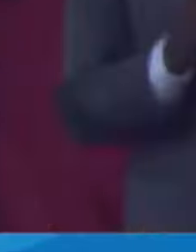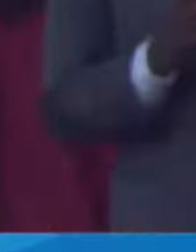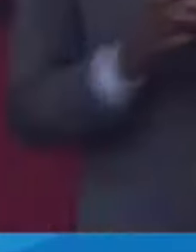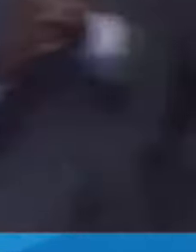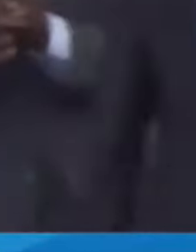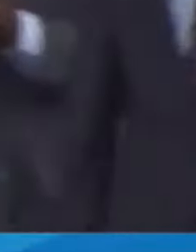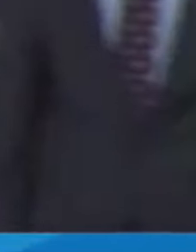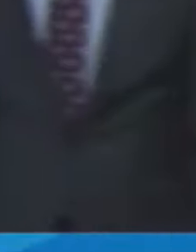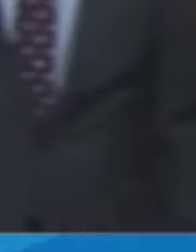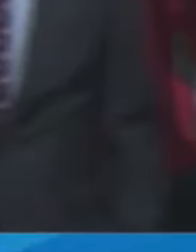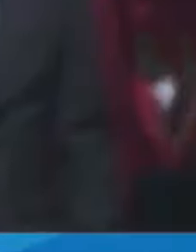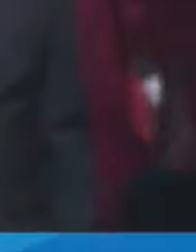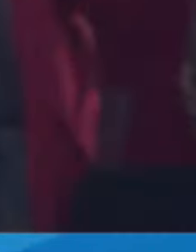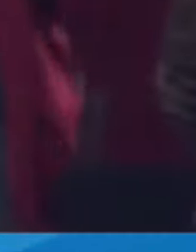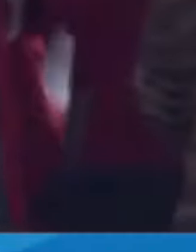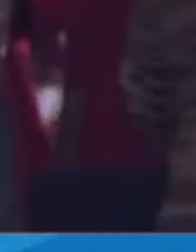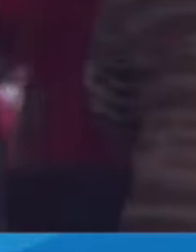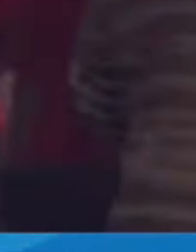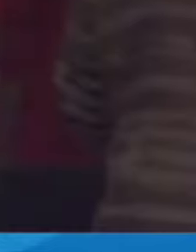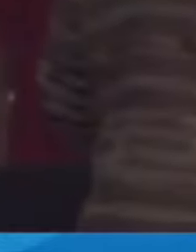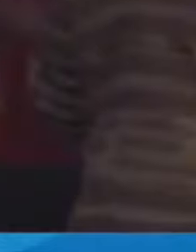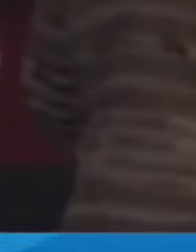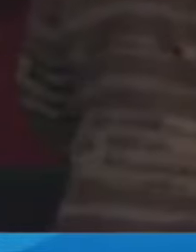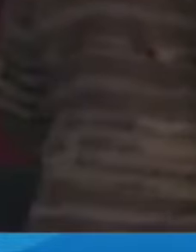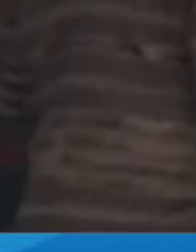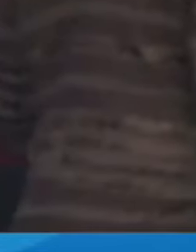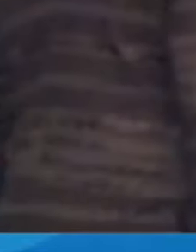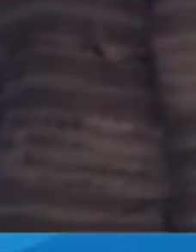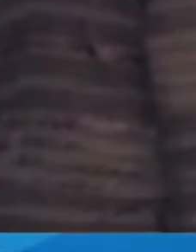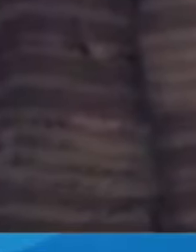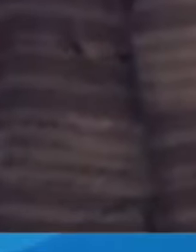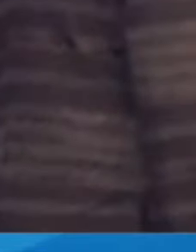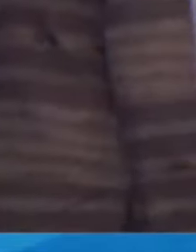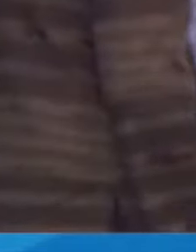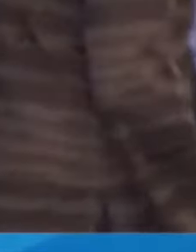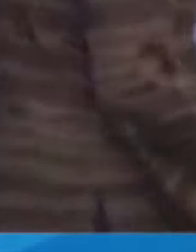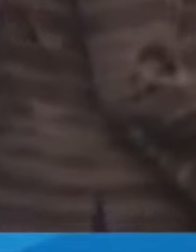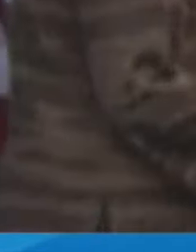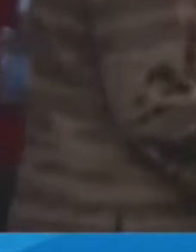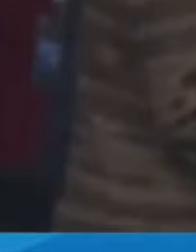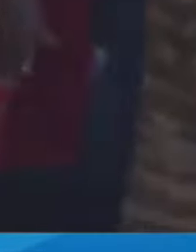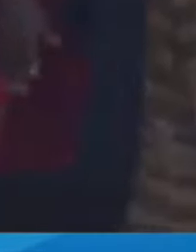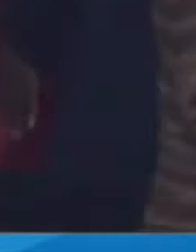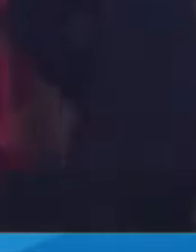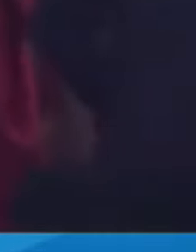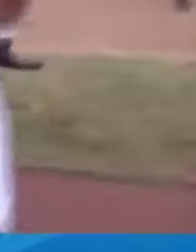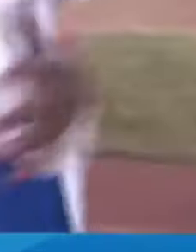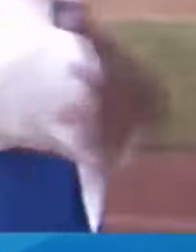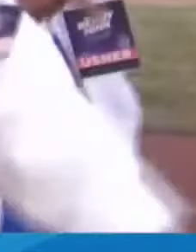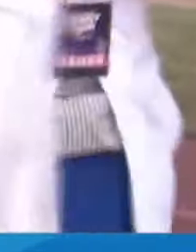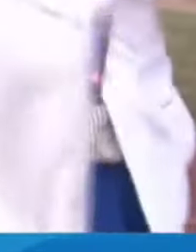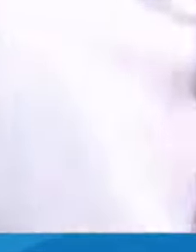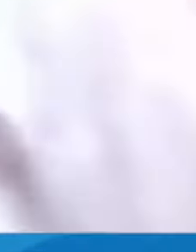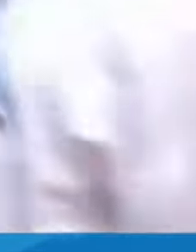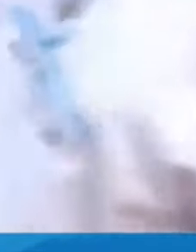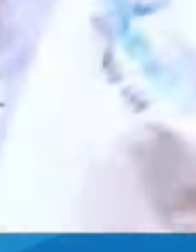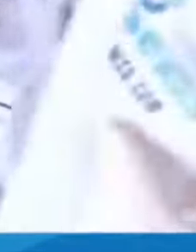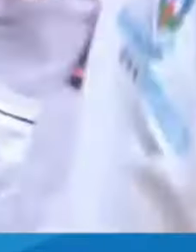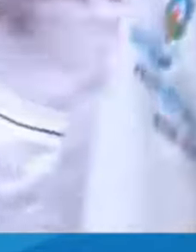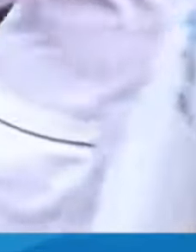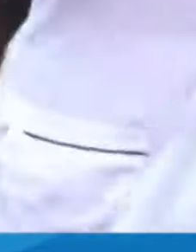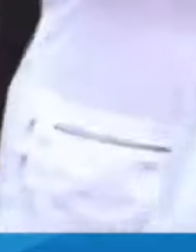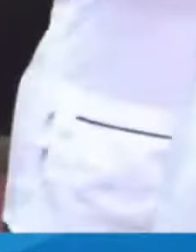holy I am am right up I am I